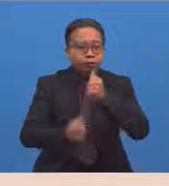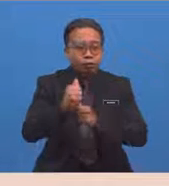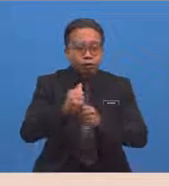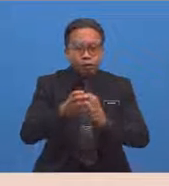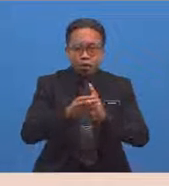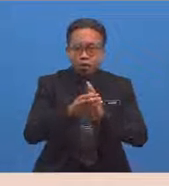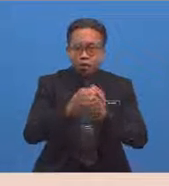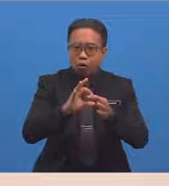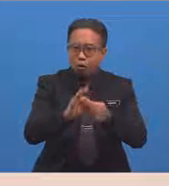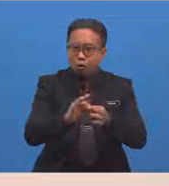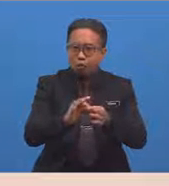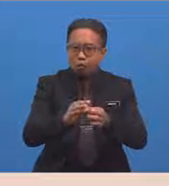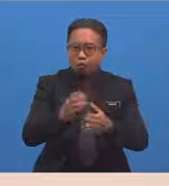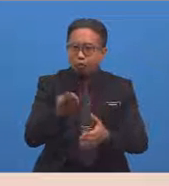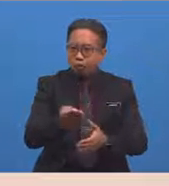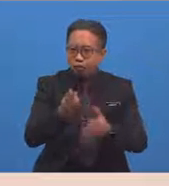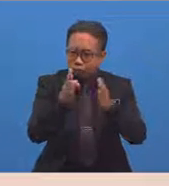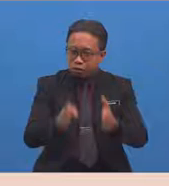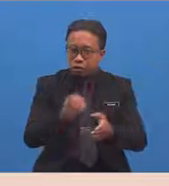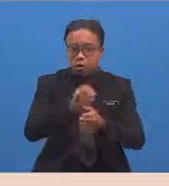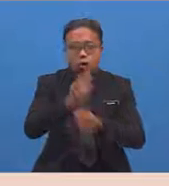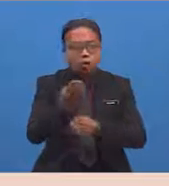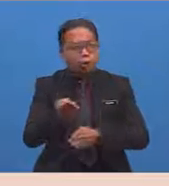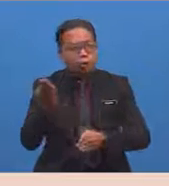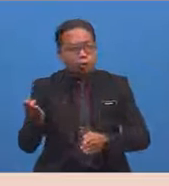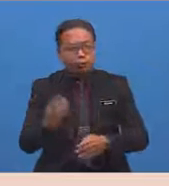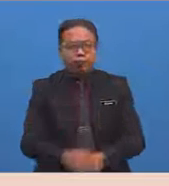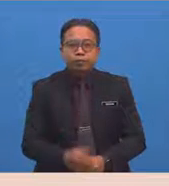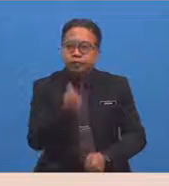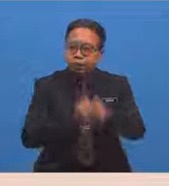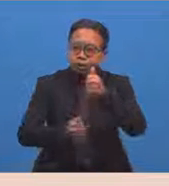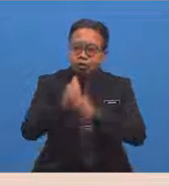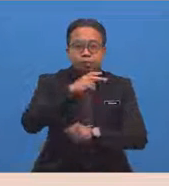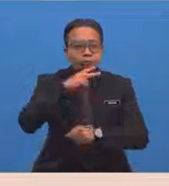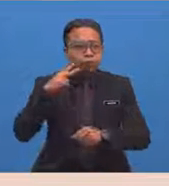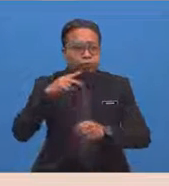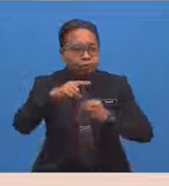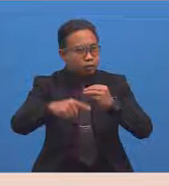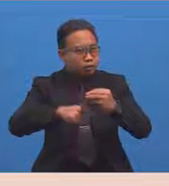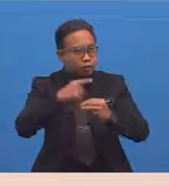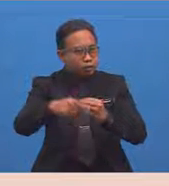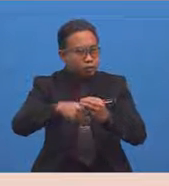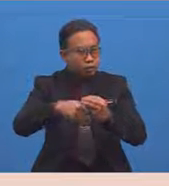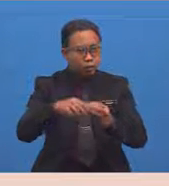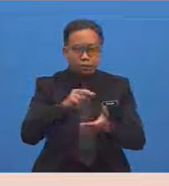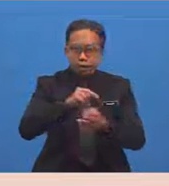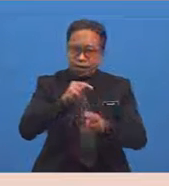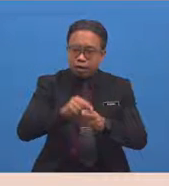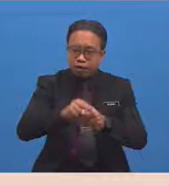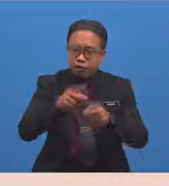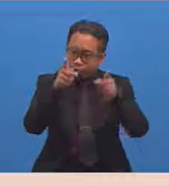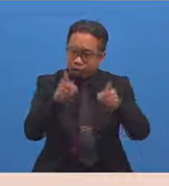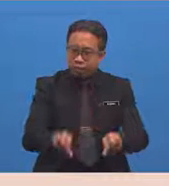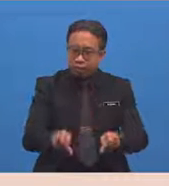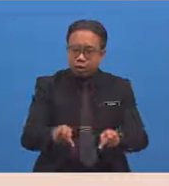person or a thing. Basically, action verbs describe nouns, people, animal,